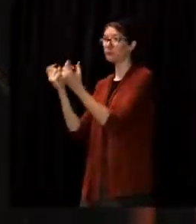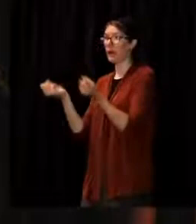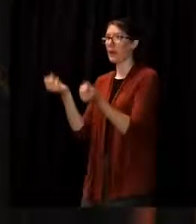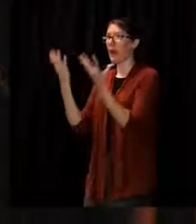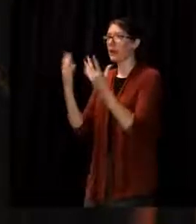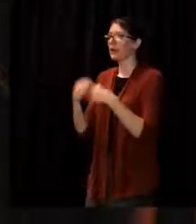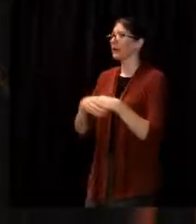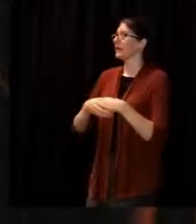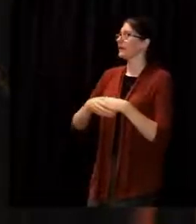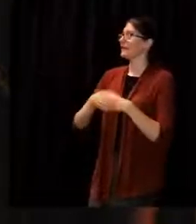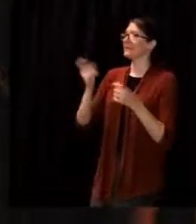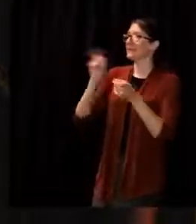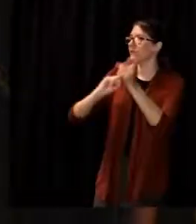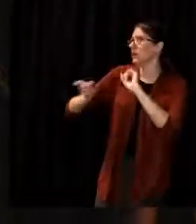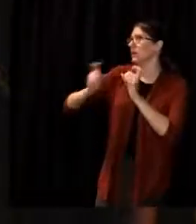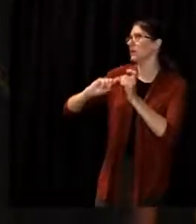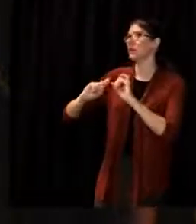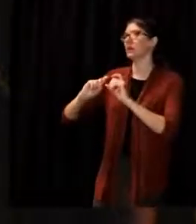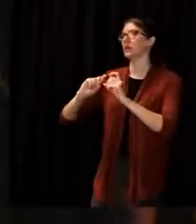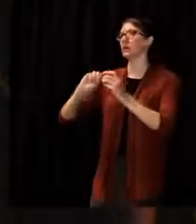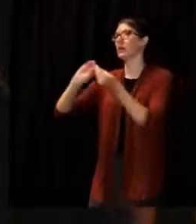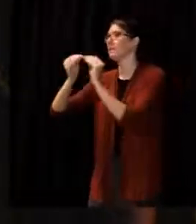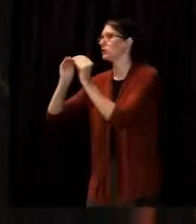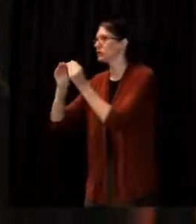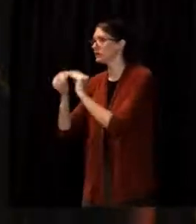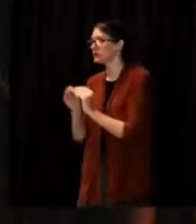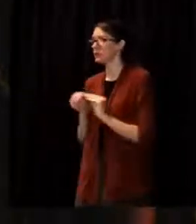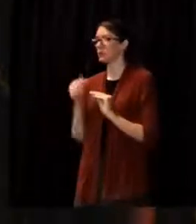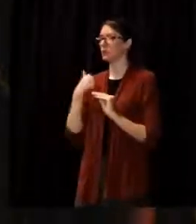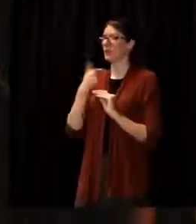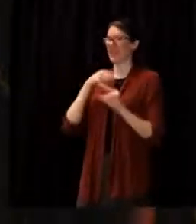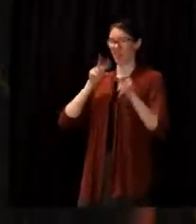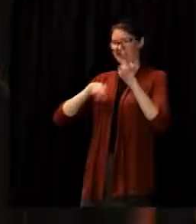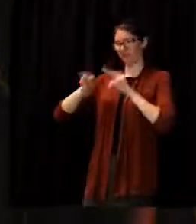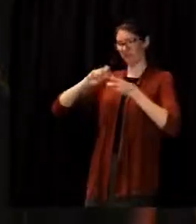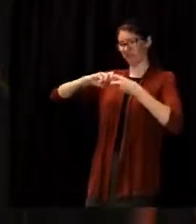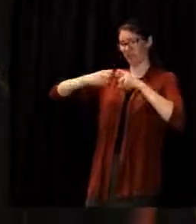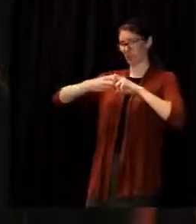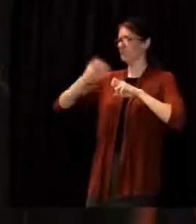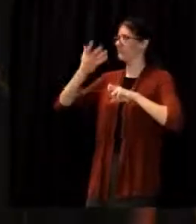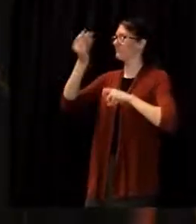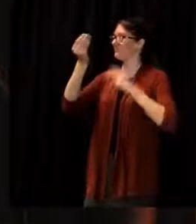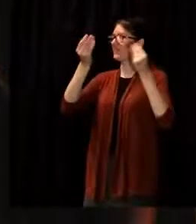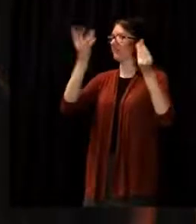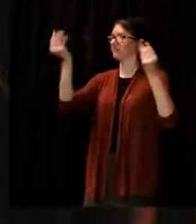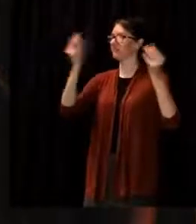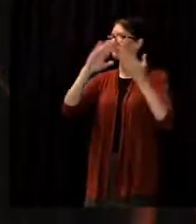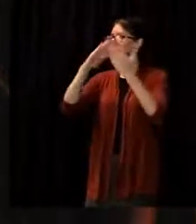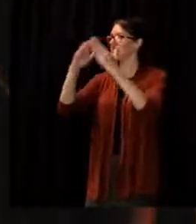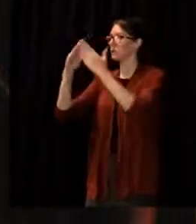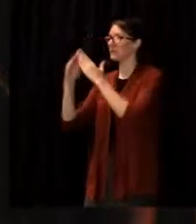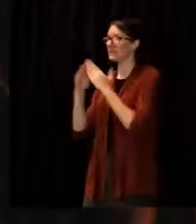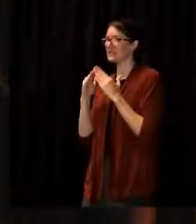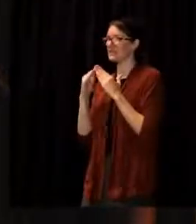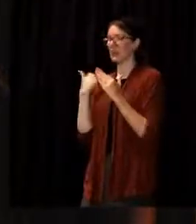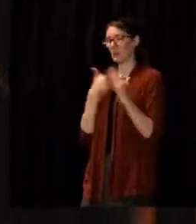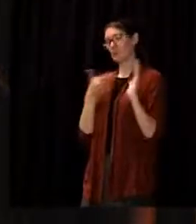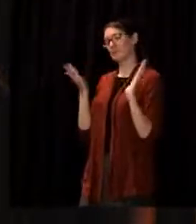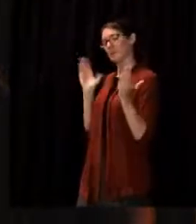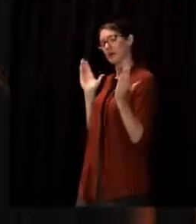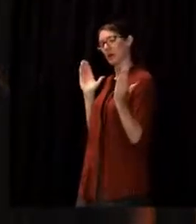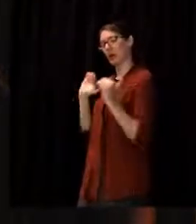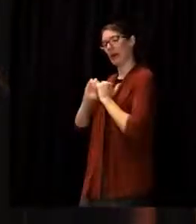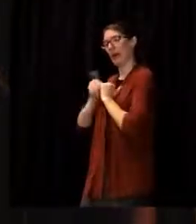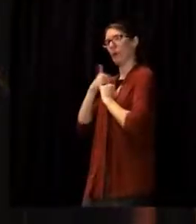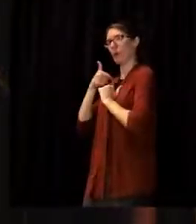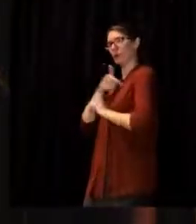ministry trends, the demographics of the church. We looked at some of the issues that are within the community, and we began to look and compare that to how we as a